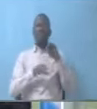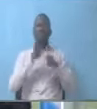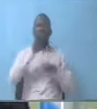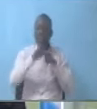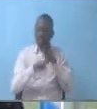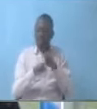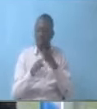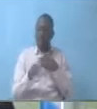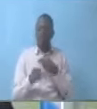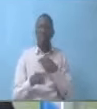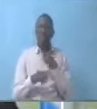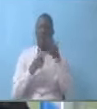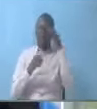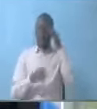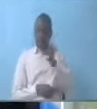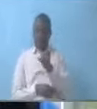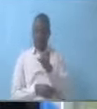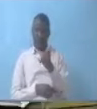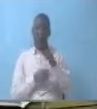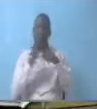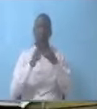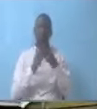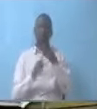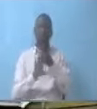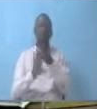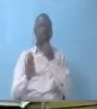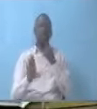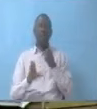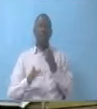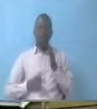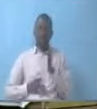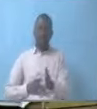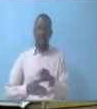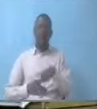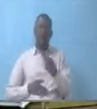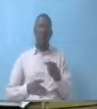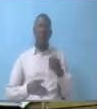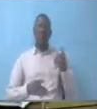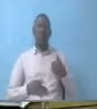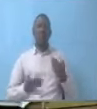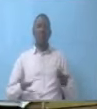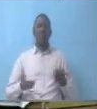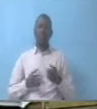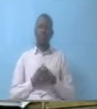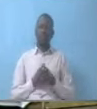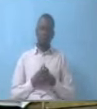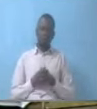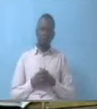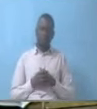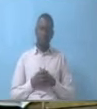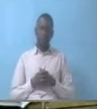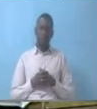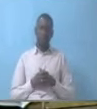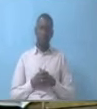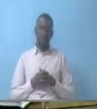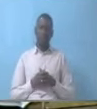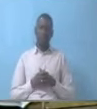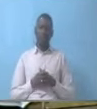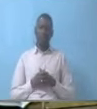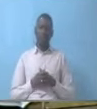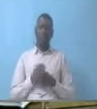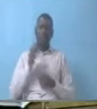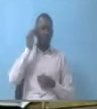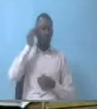of protecting rights of people. And having regard to my experience being the prosecutor before the Judicial Committee of the Privy Council,